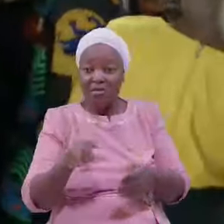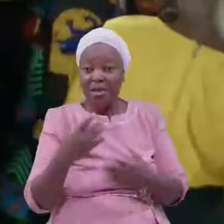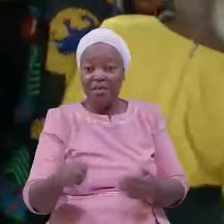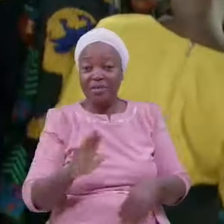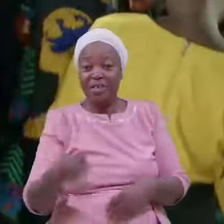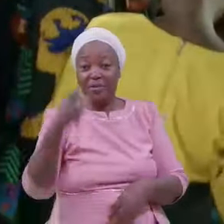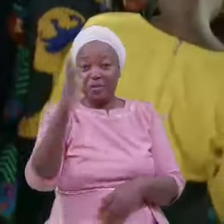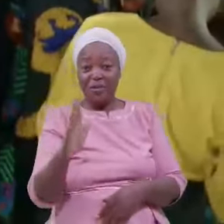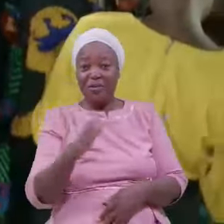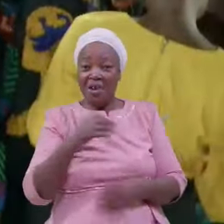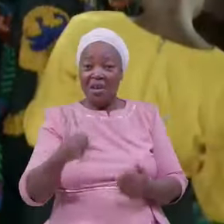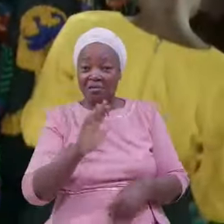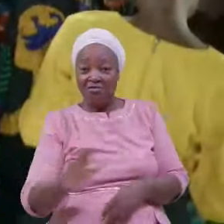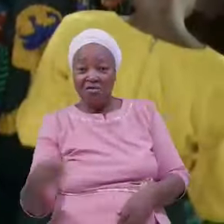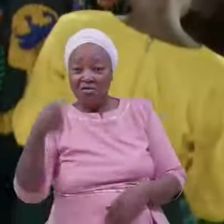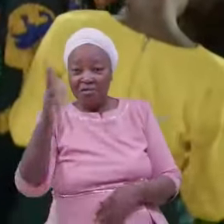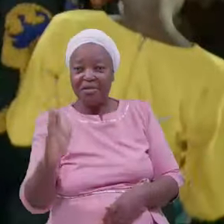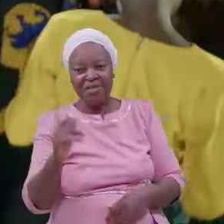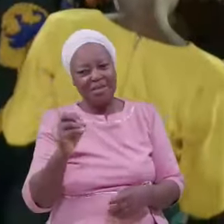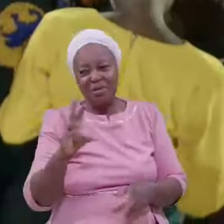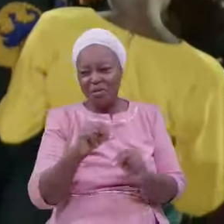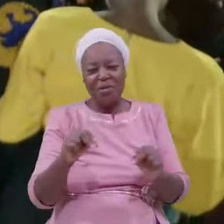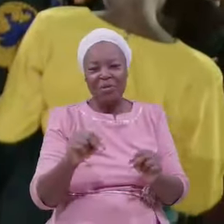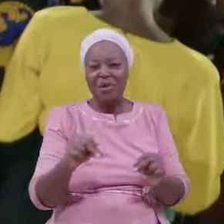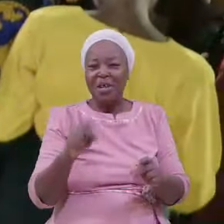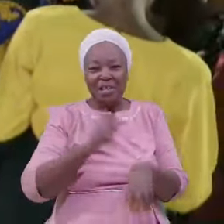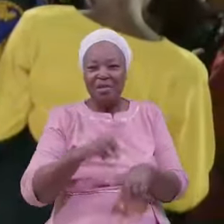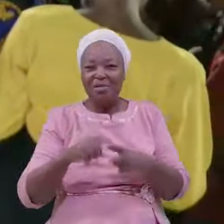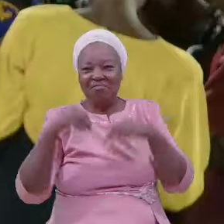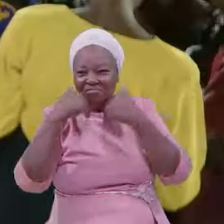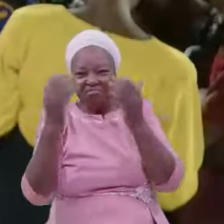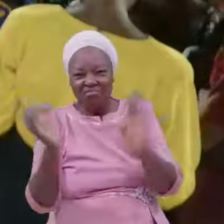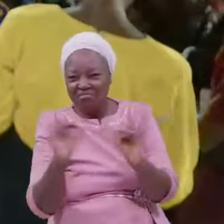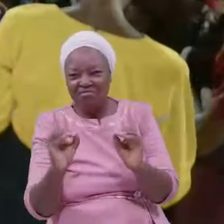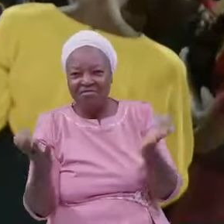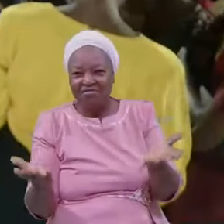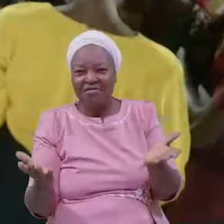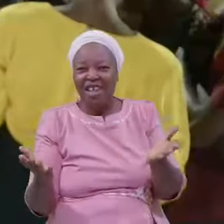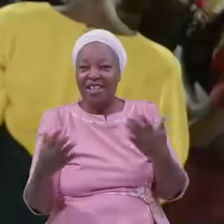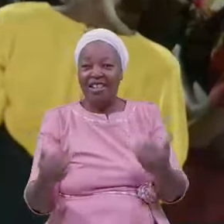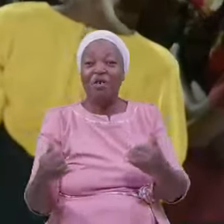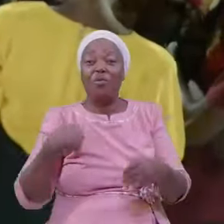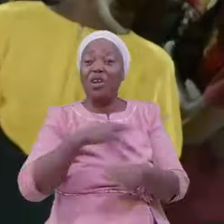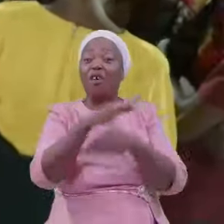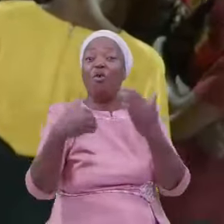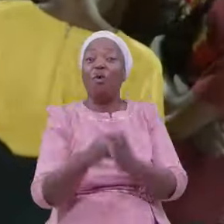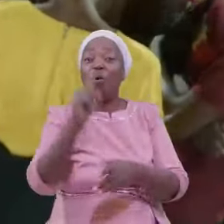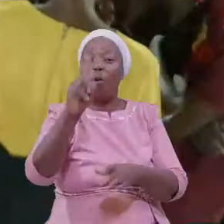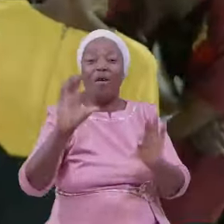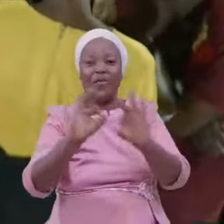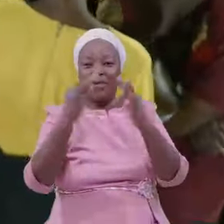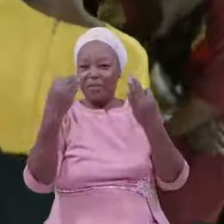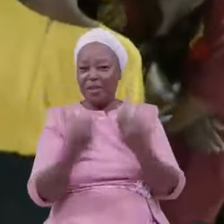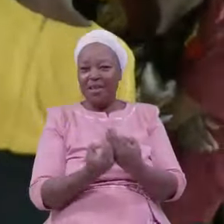people have taken decision like this in your location there, do exactly what we are doing now there. As directed by